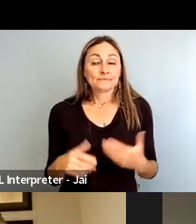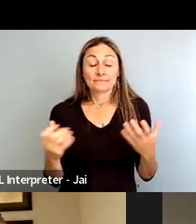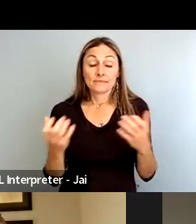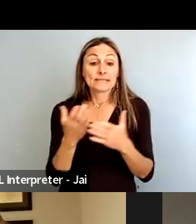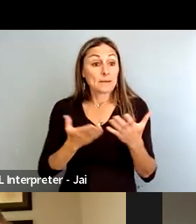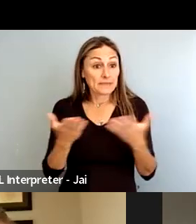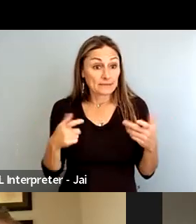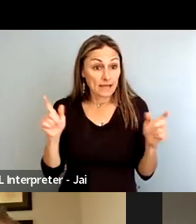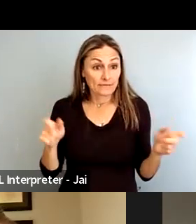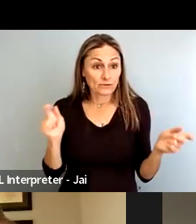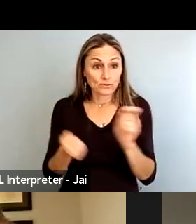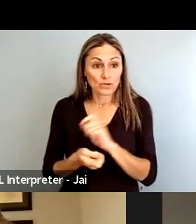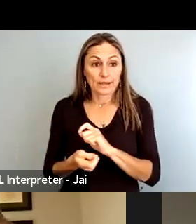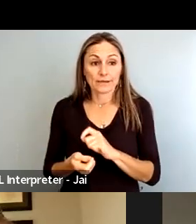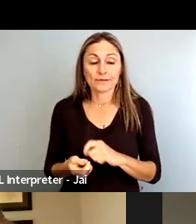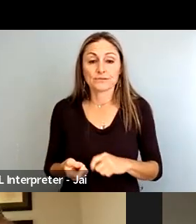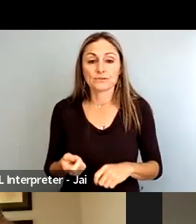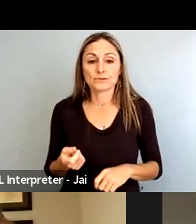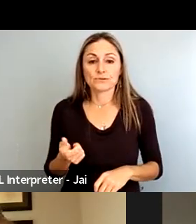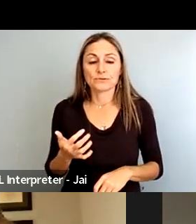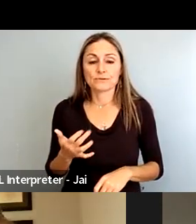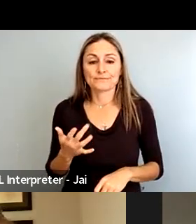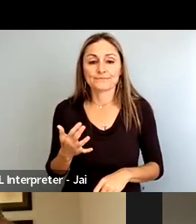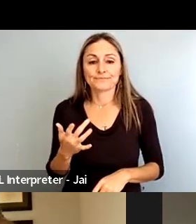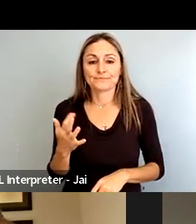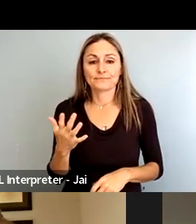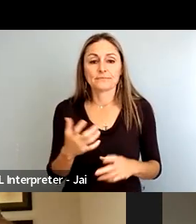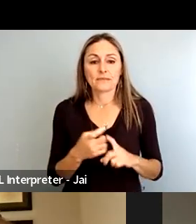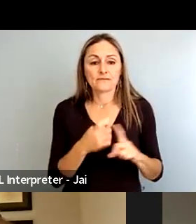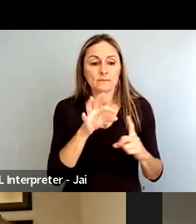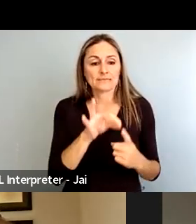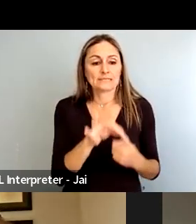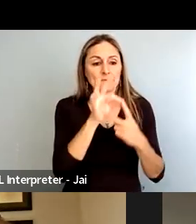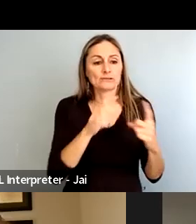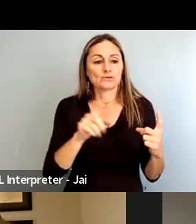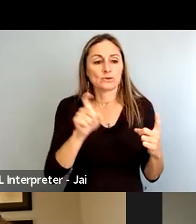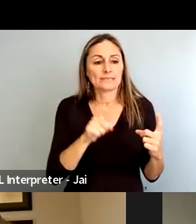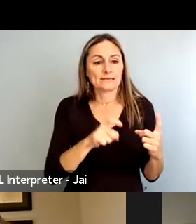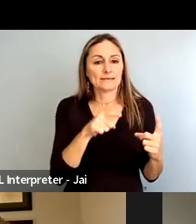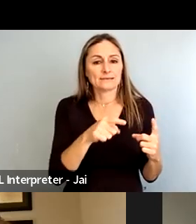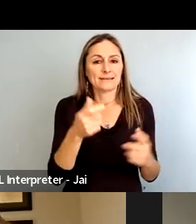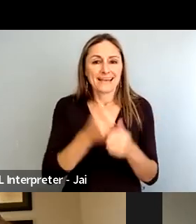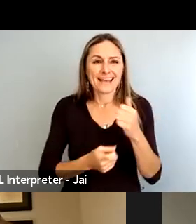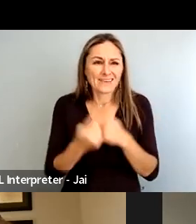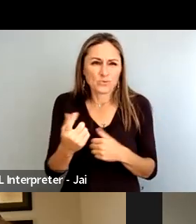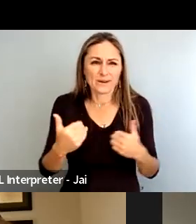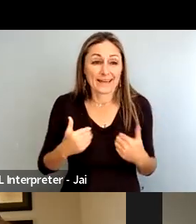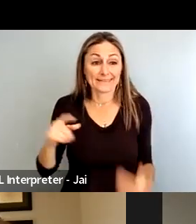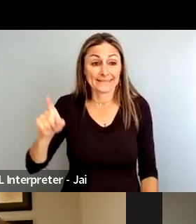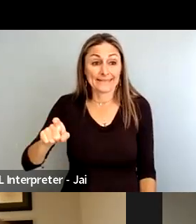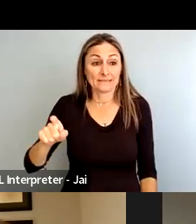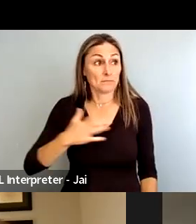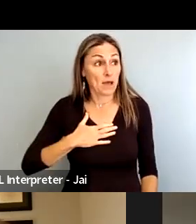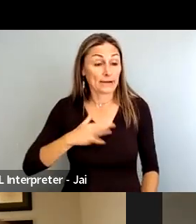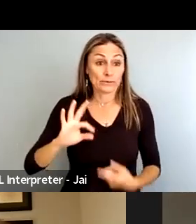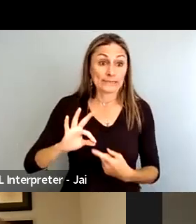change is change from special needs, because everyone has needs. It doesn't mean mine are